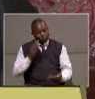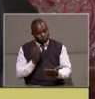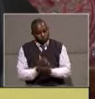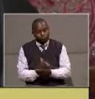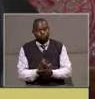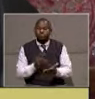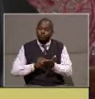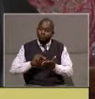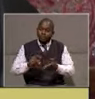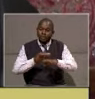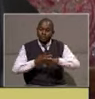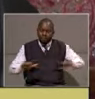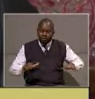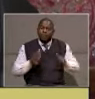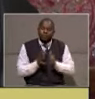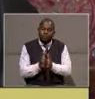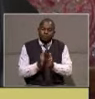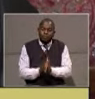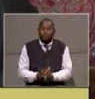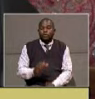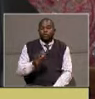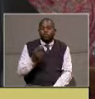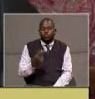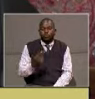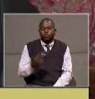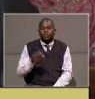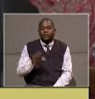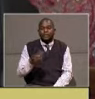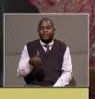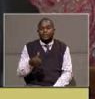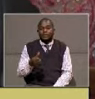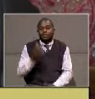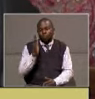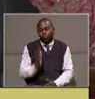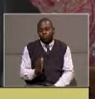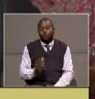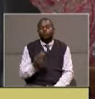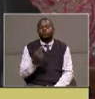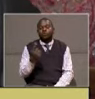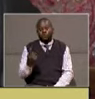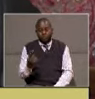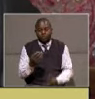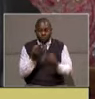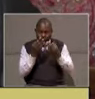land separately described Mango Block 296, Plot 21, which land was purchased free of